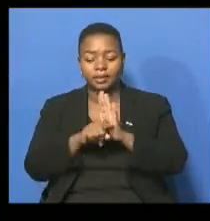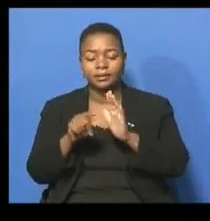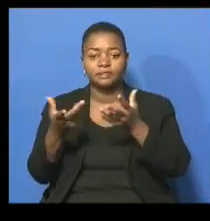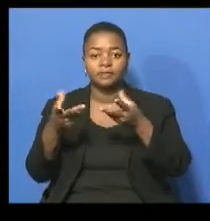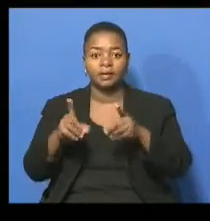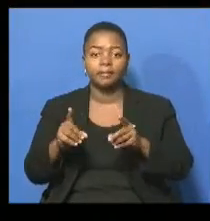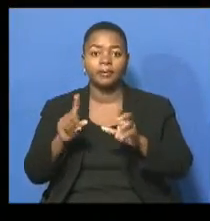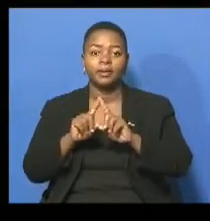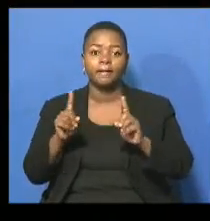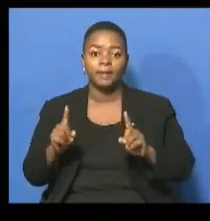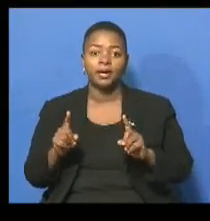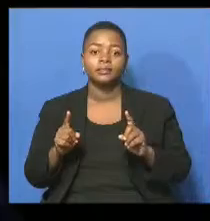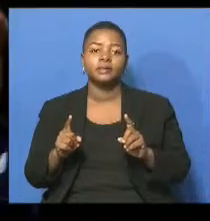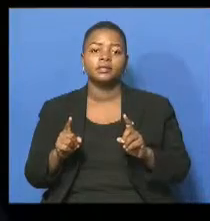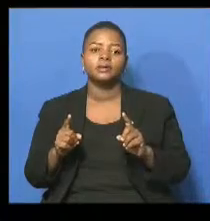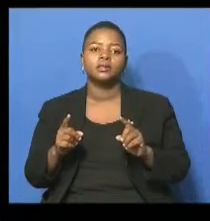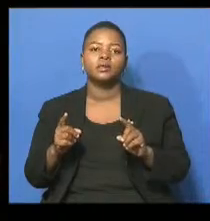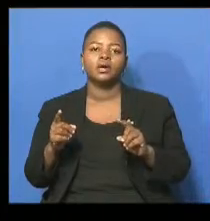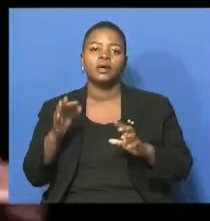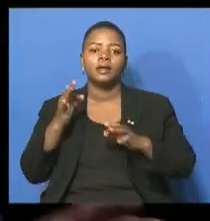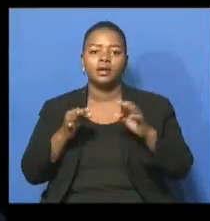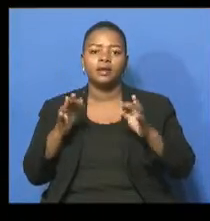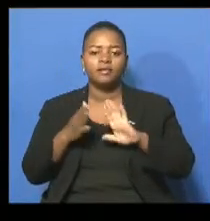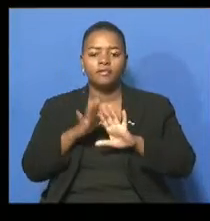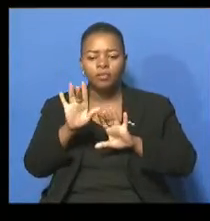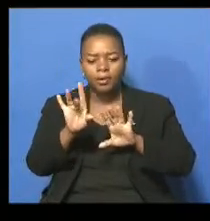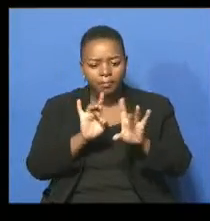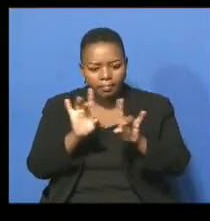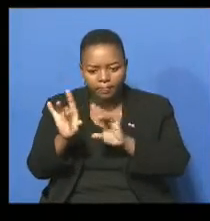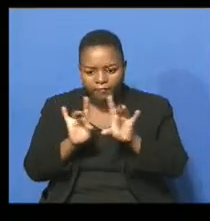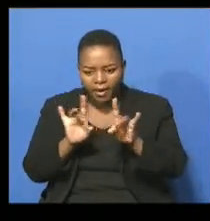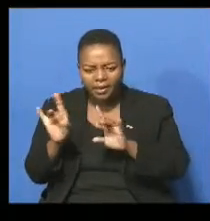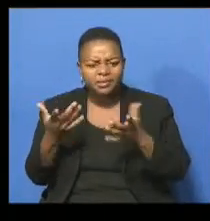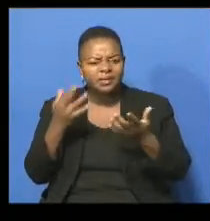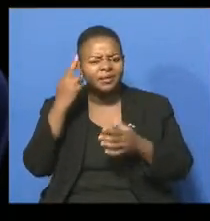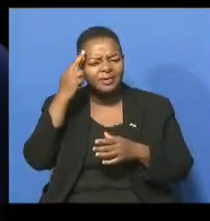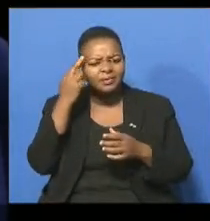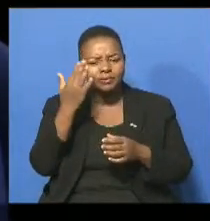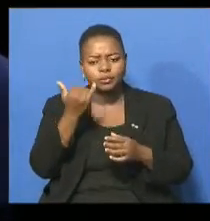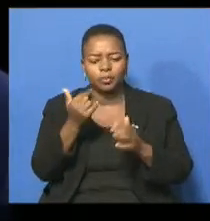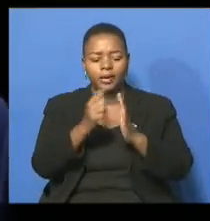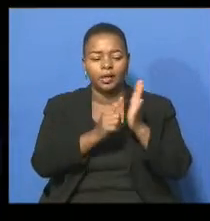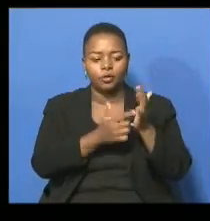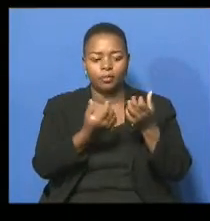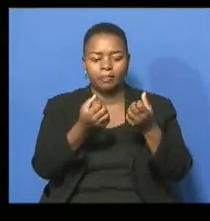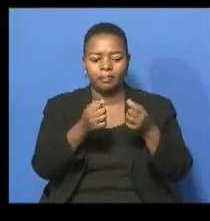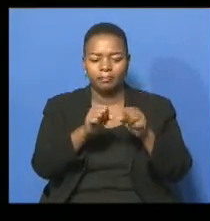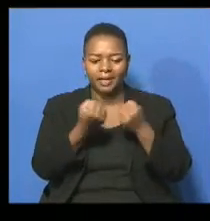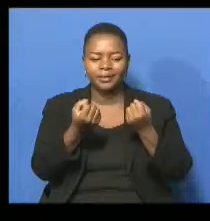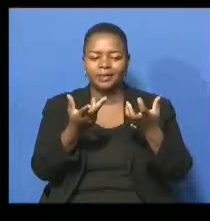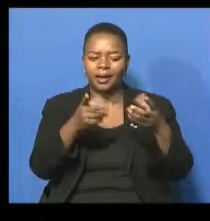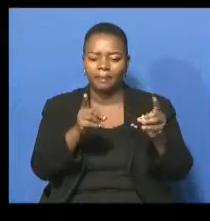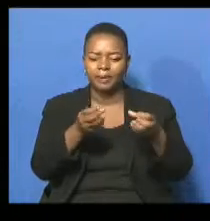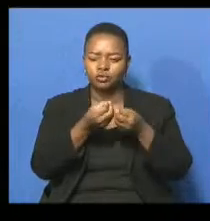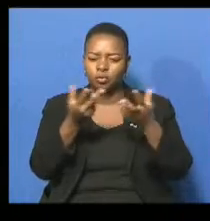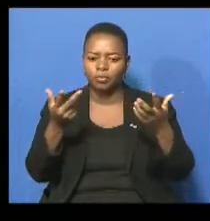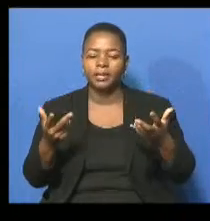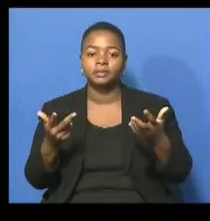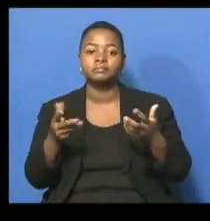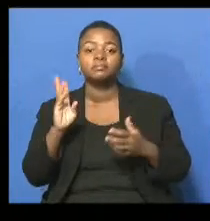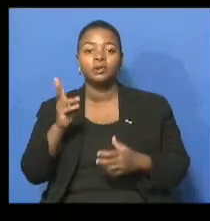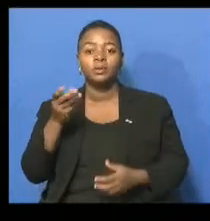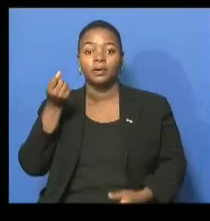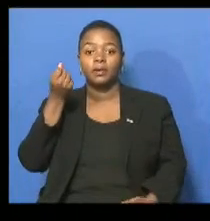crime, but it is usually when these factors come together. And what we don't know is how and to